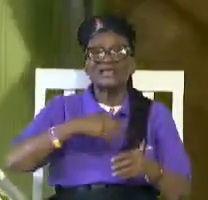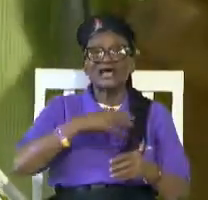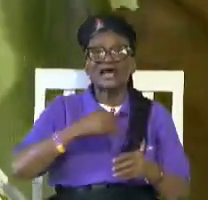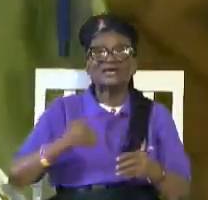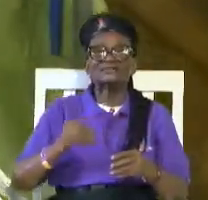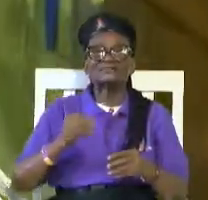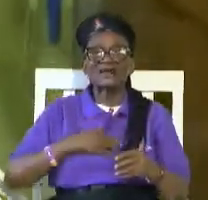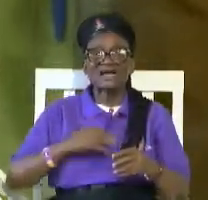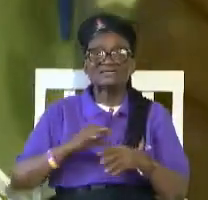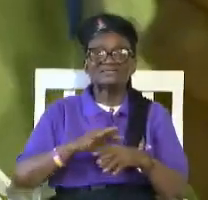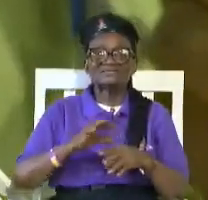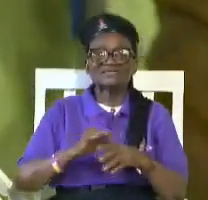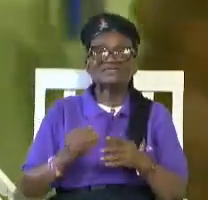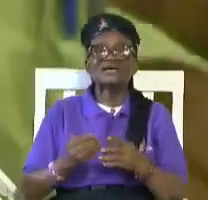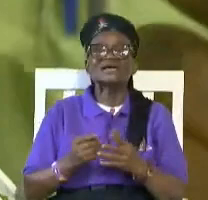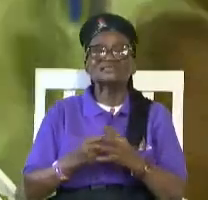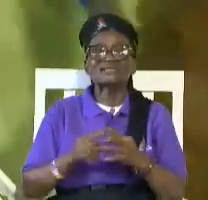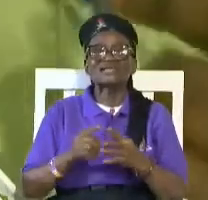again.